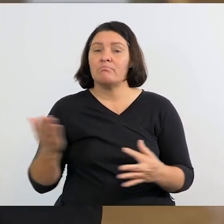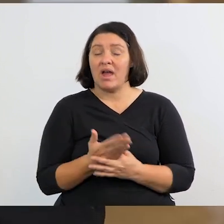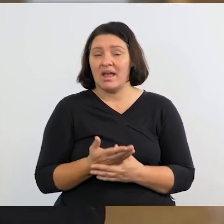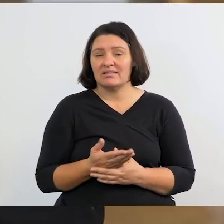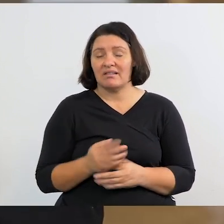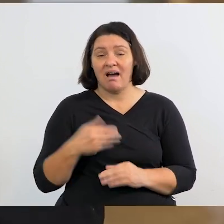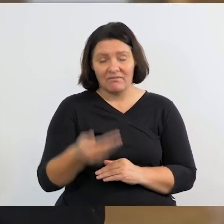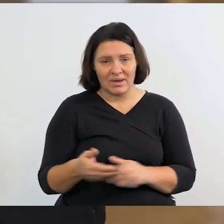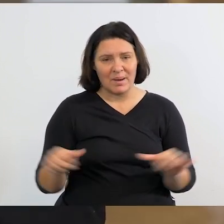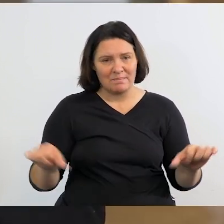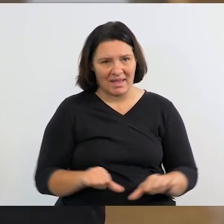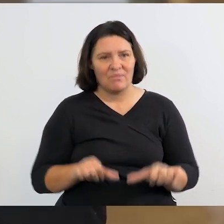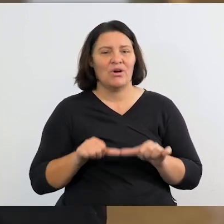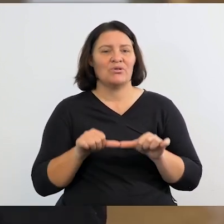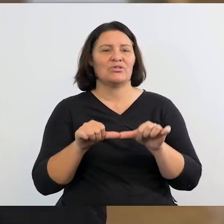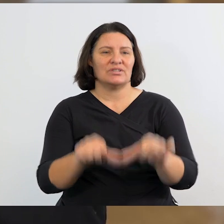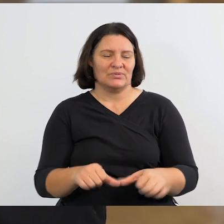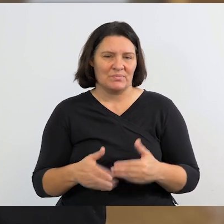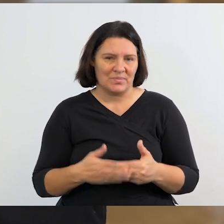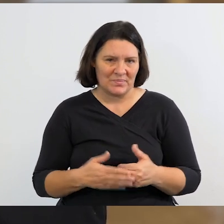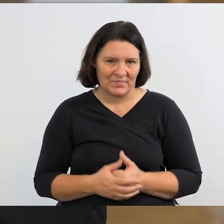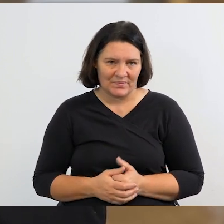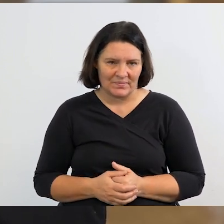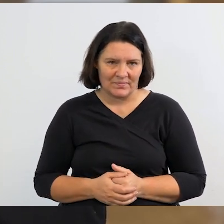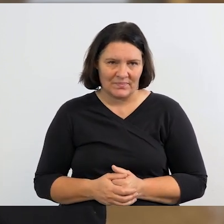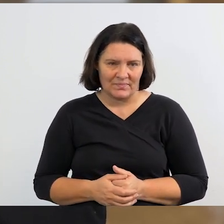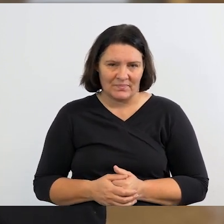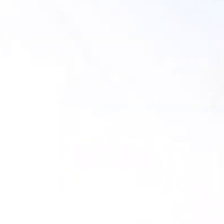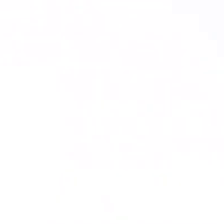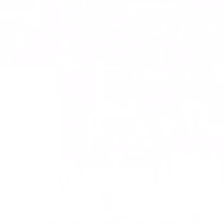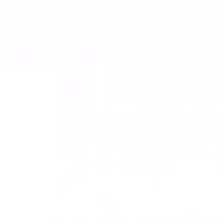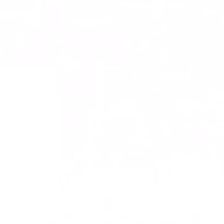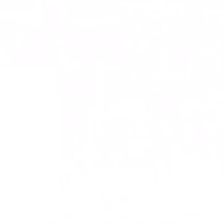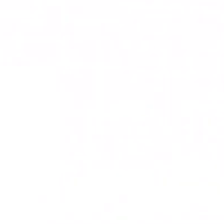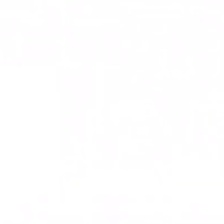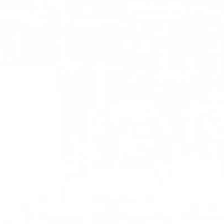let's quickly take a short advert break. After the break, we'll continue with our lesson.